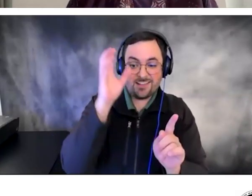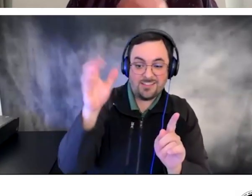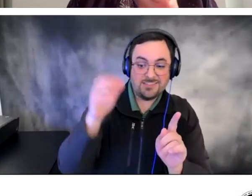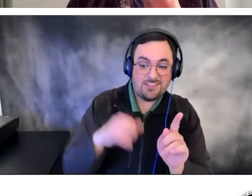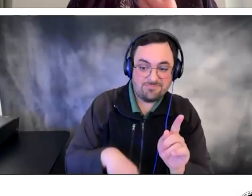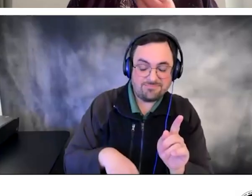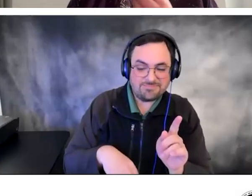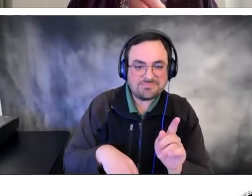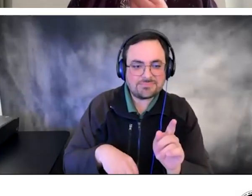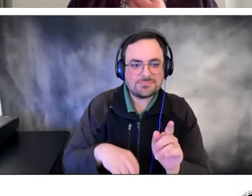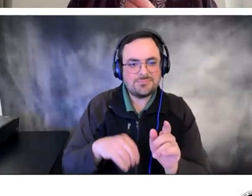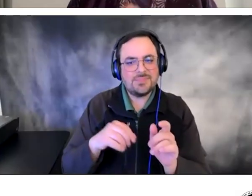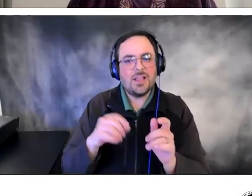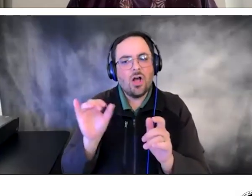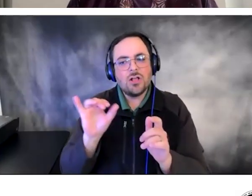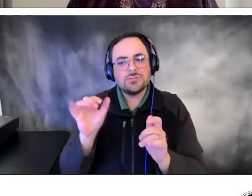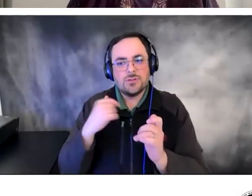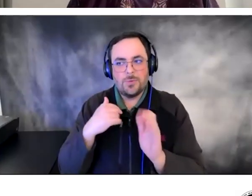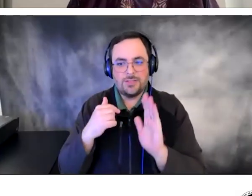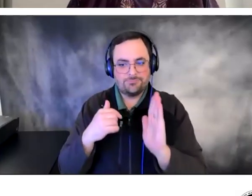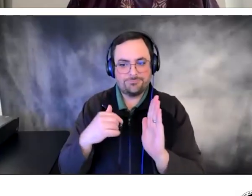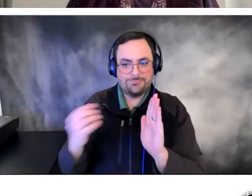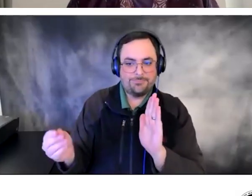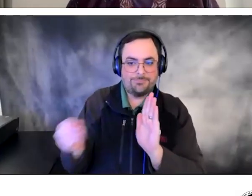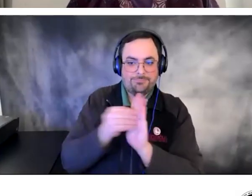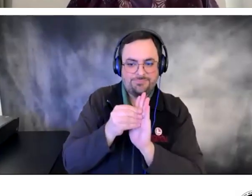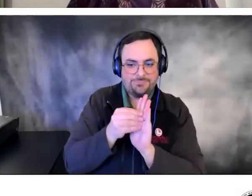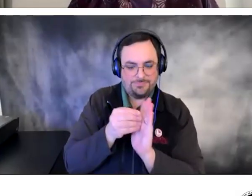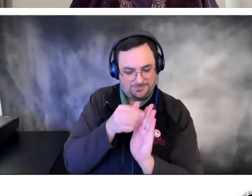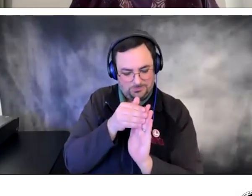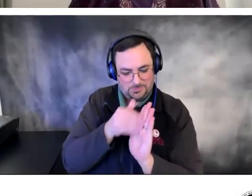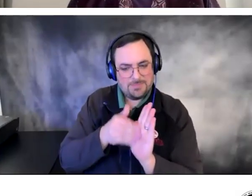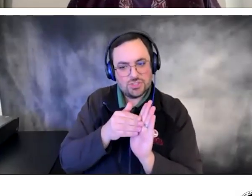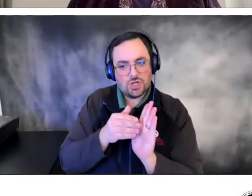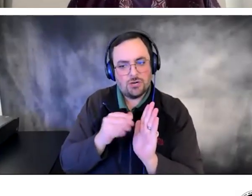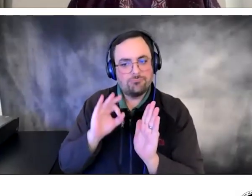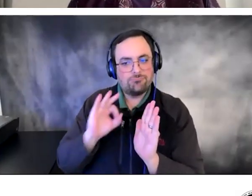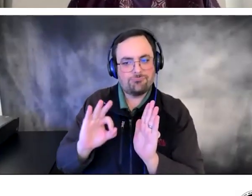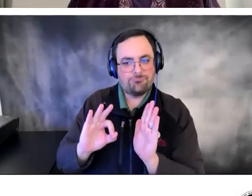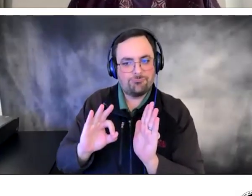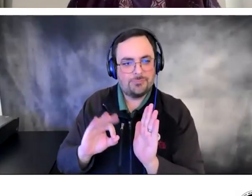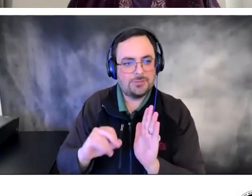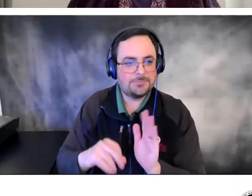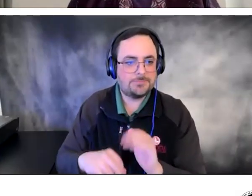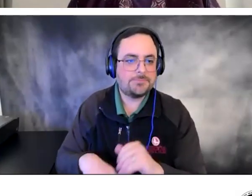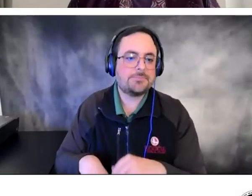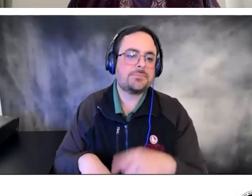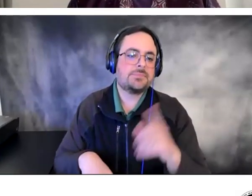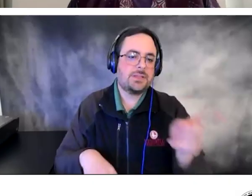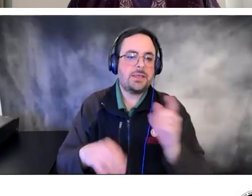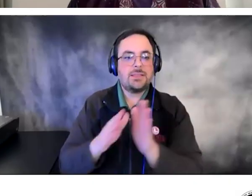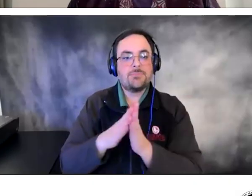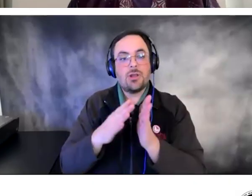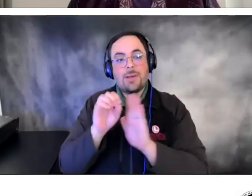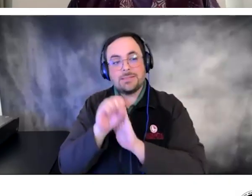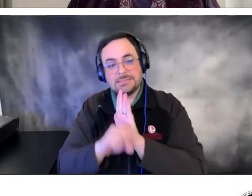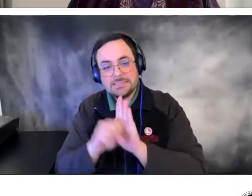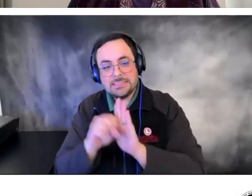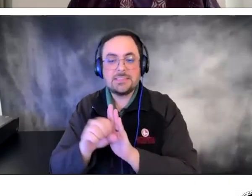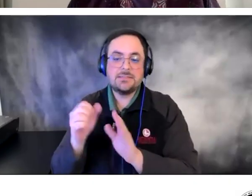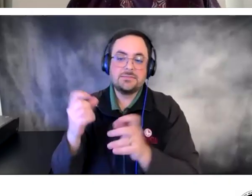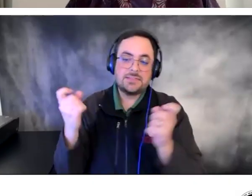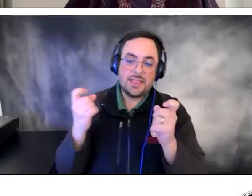representation, including how you've affixed it to a background then. So this is a book about the seasons,